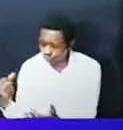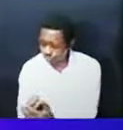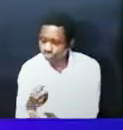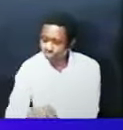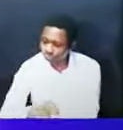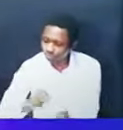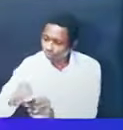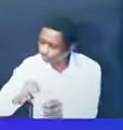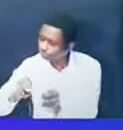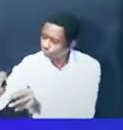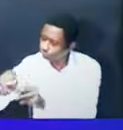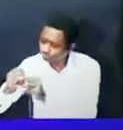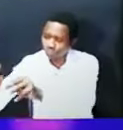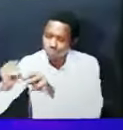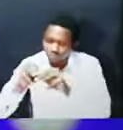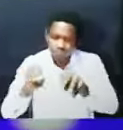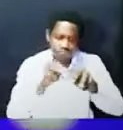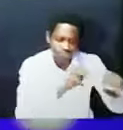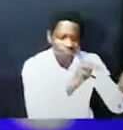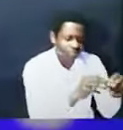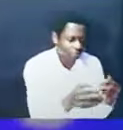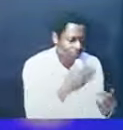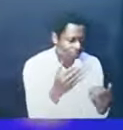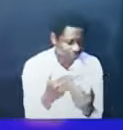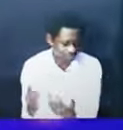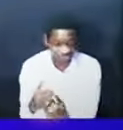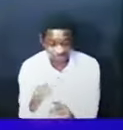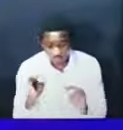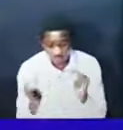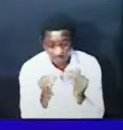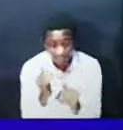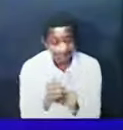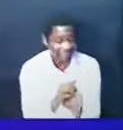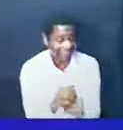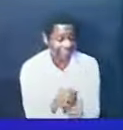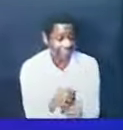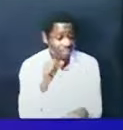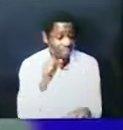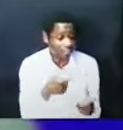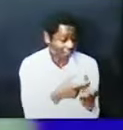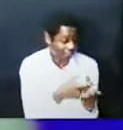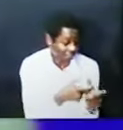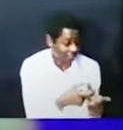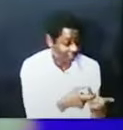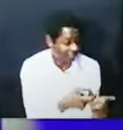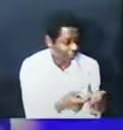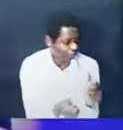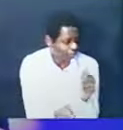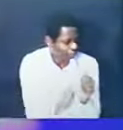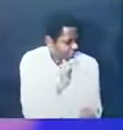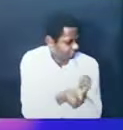koma afoforo bi na chese te semrika wotu no wode abano ama afoforo a wode ko.